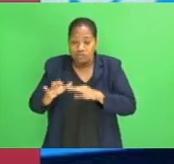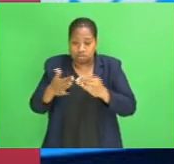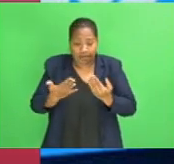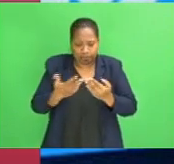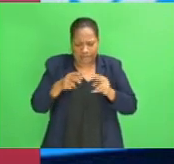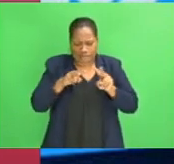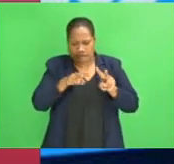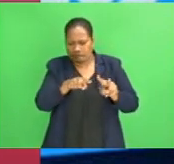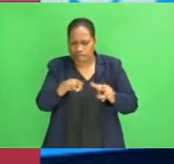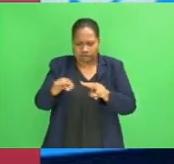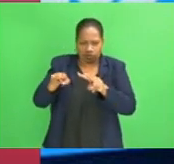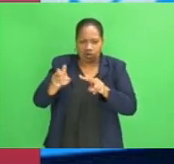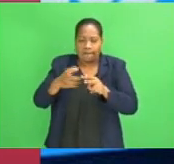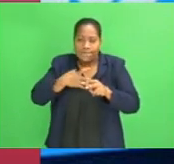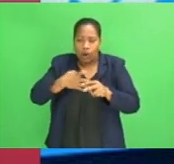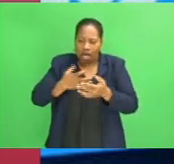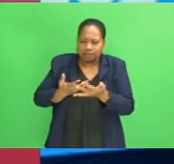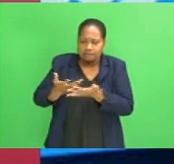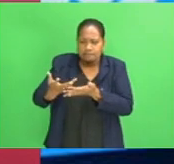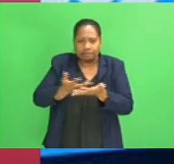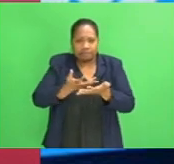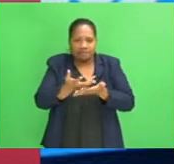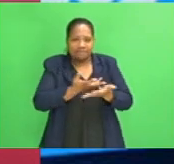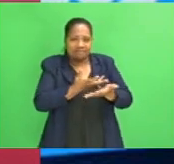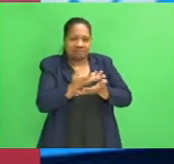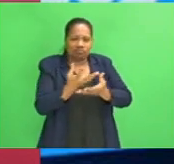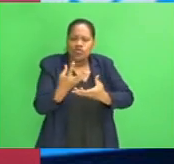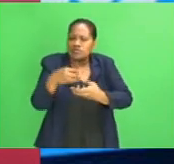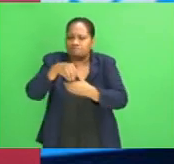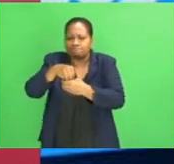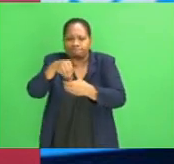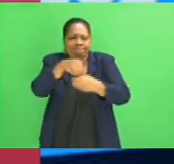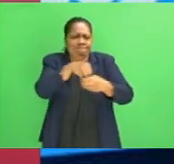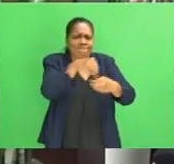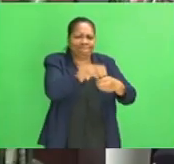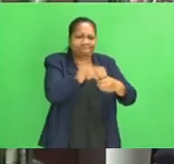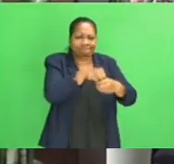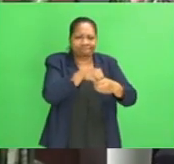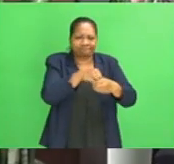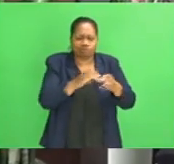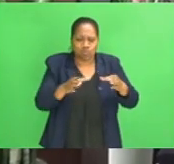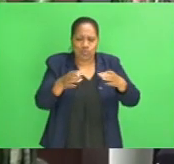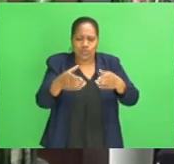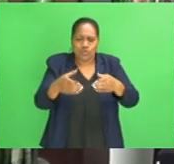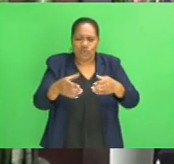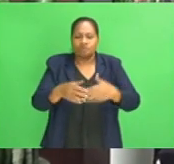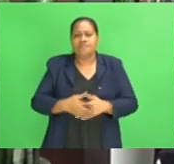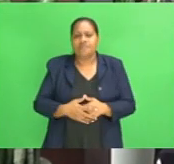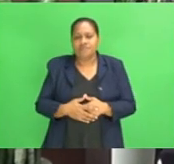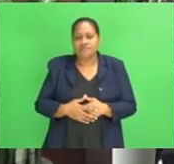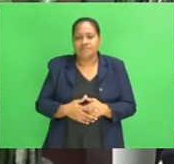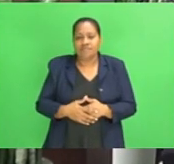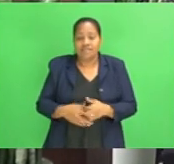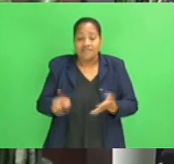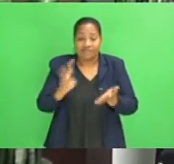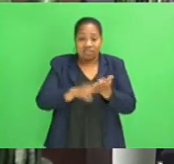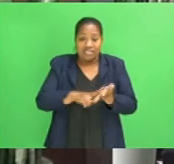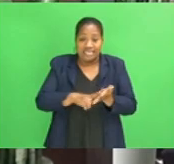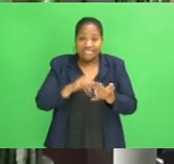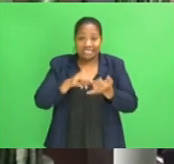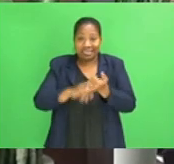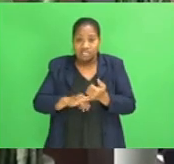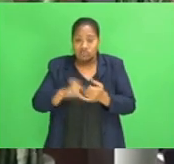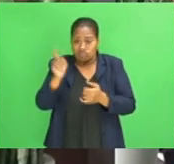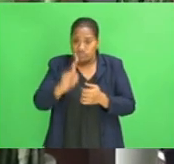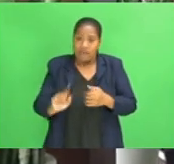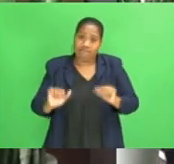to consult more, to involve our constituencies especially. With Vijay Singh's presidency expiring tonight,